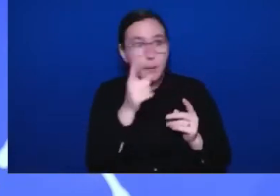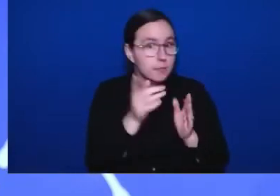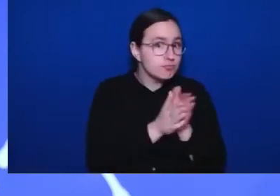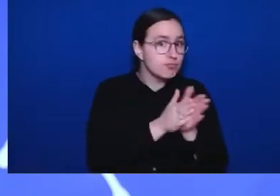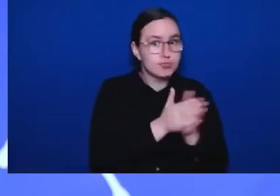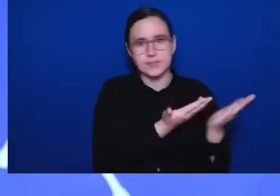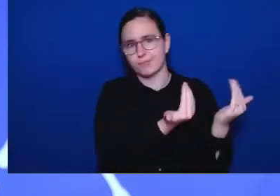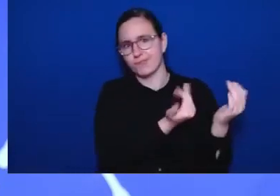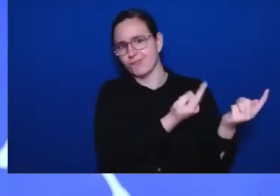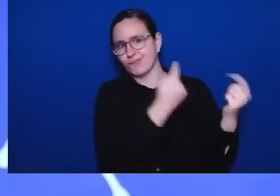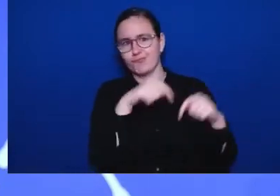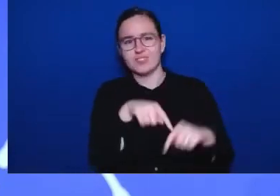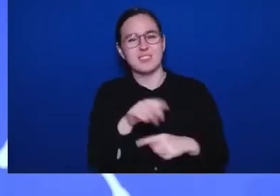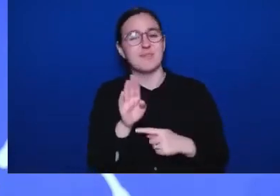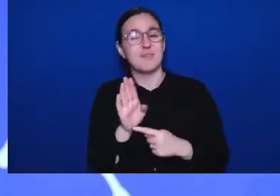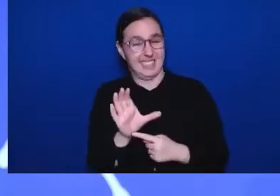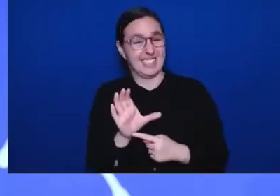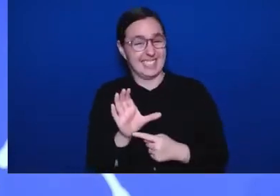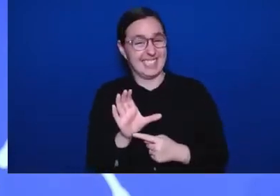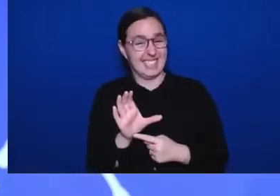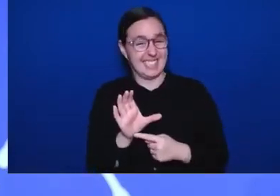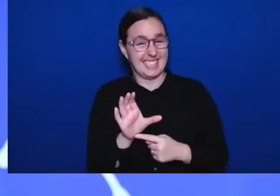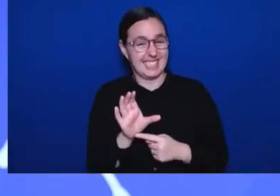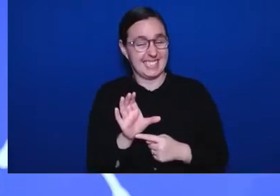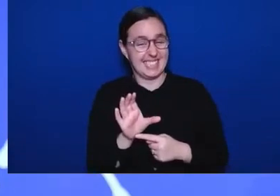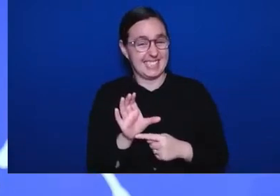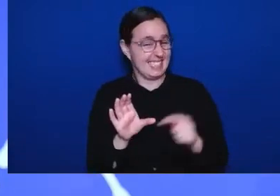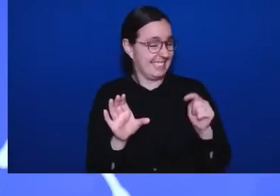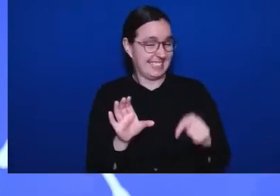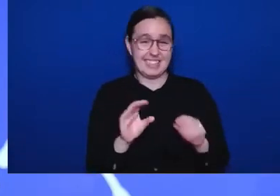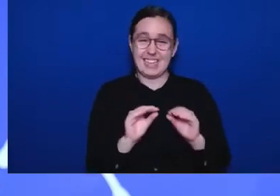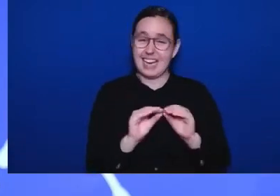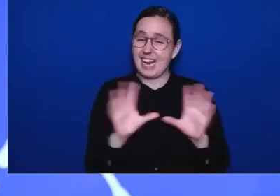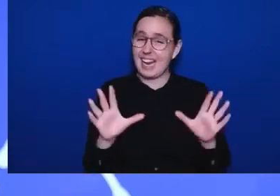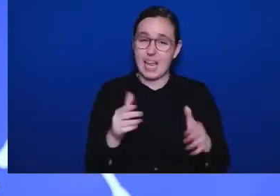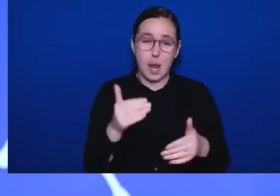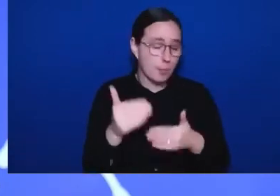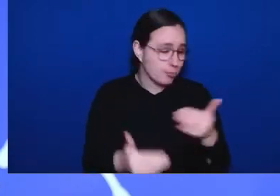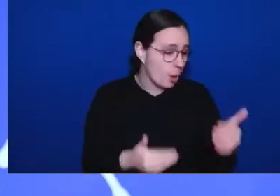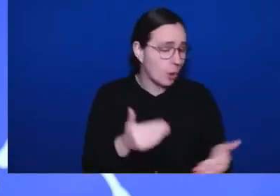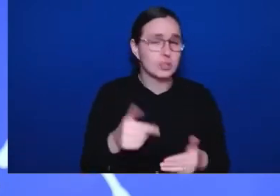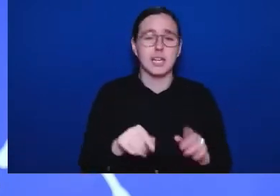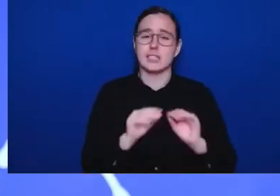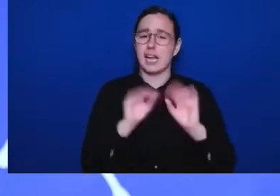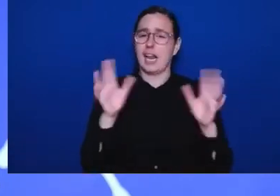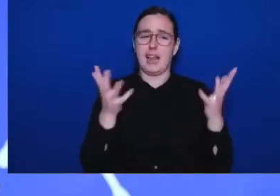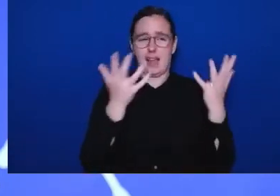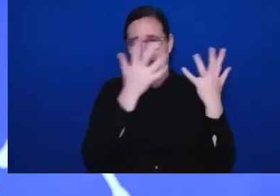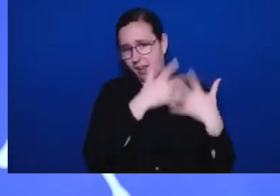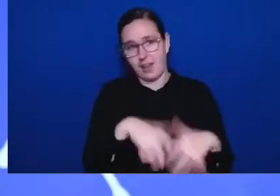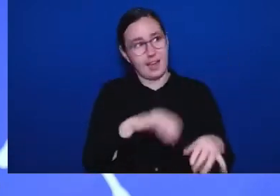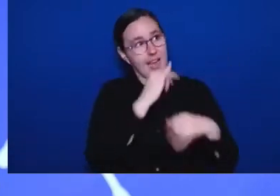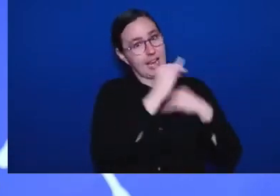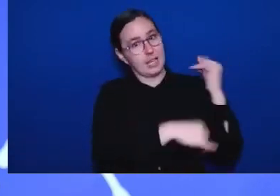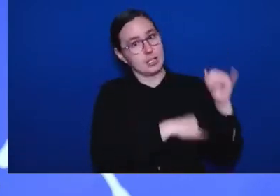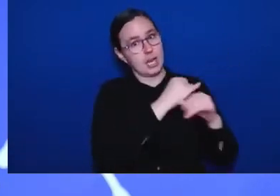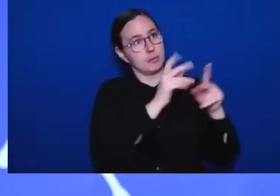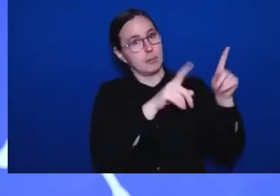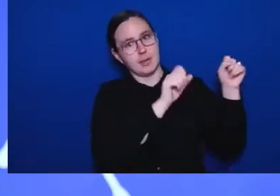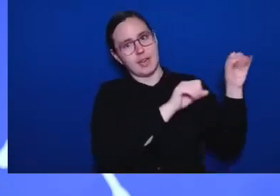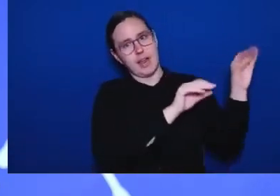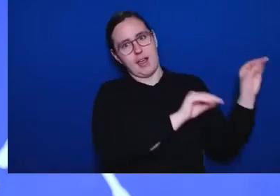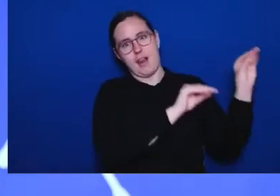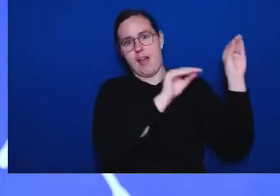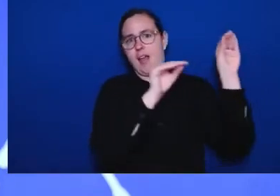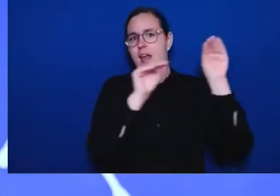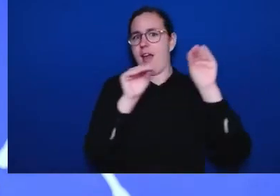from all over the world who are qualified to come to BC and provide care for British Columbians as soon as possible. It's been effective for a